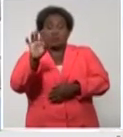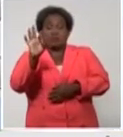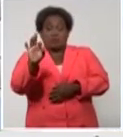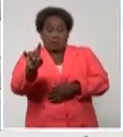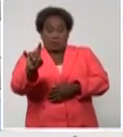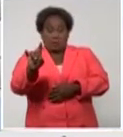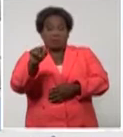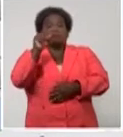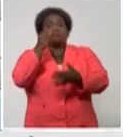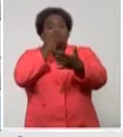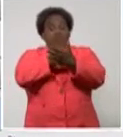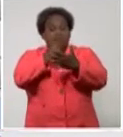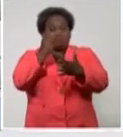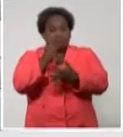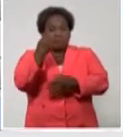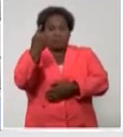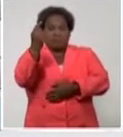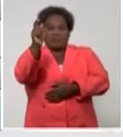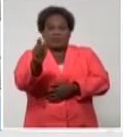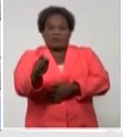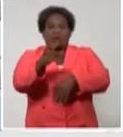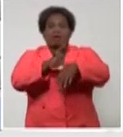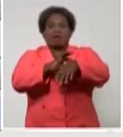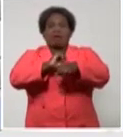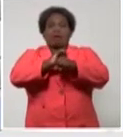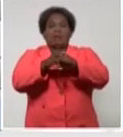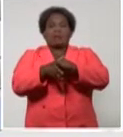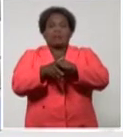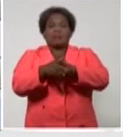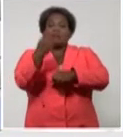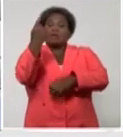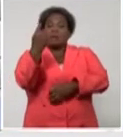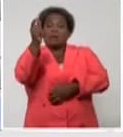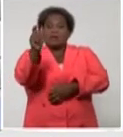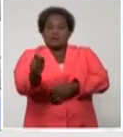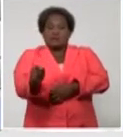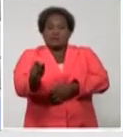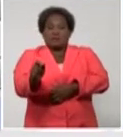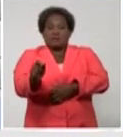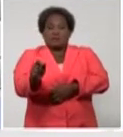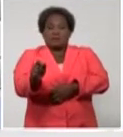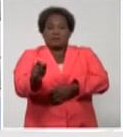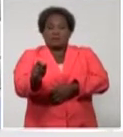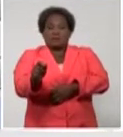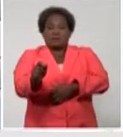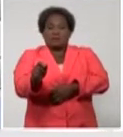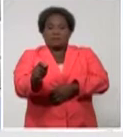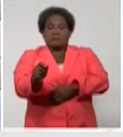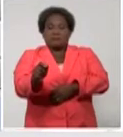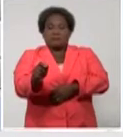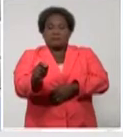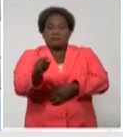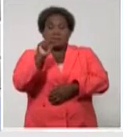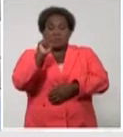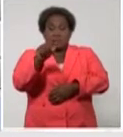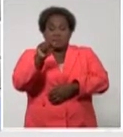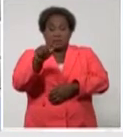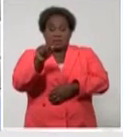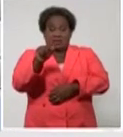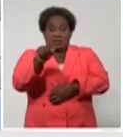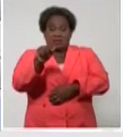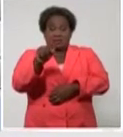and COVID-19. This brings the total number of samples processed in the entire country to